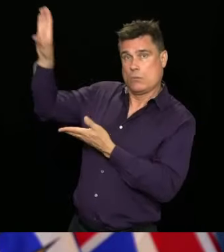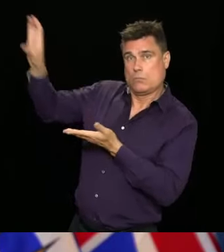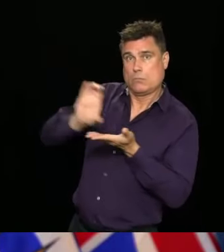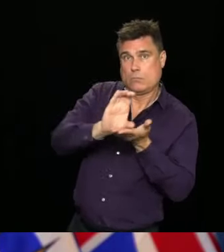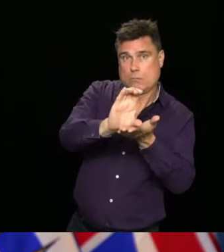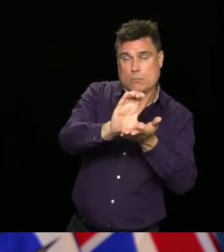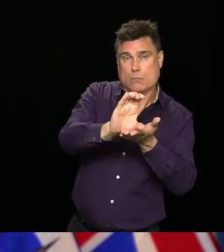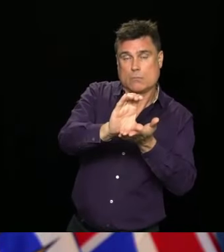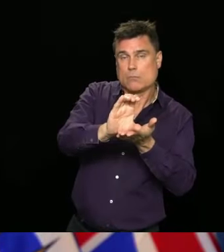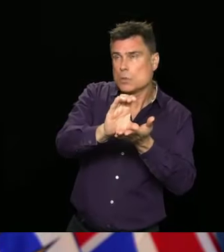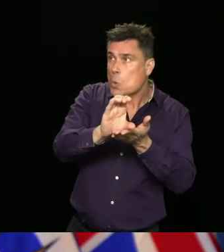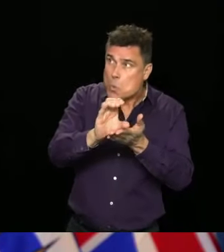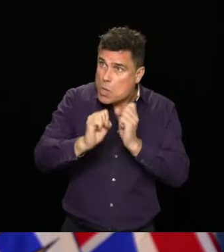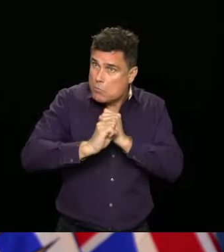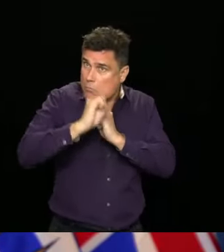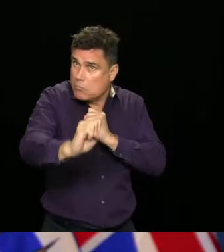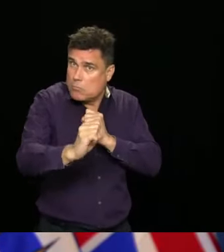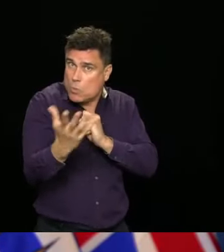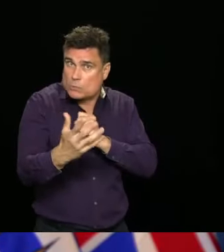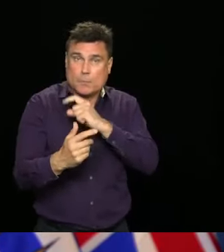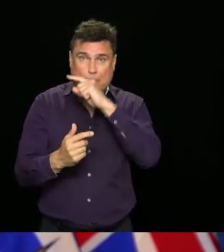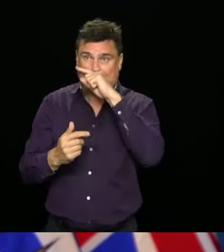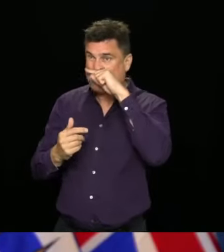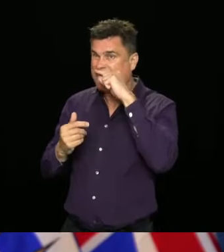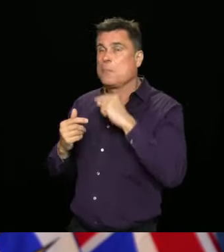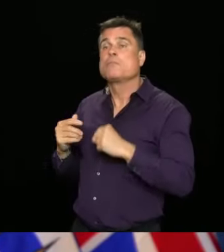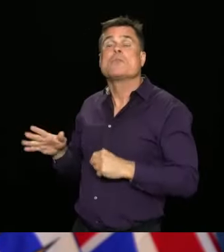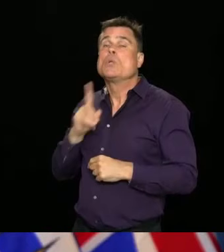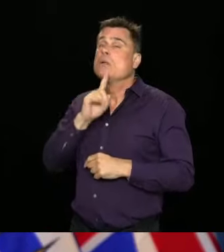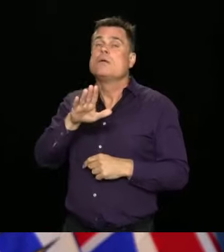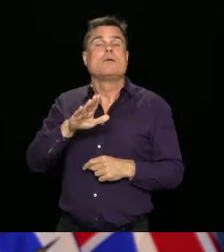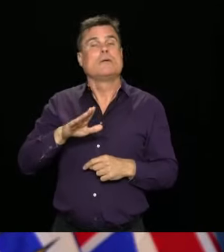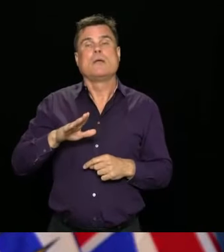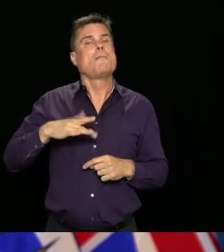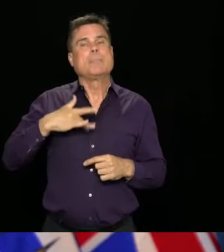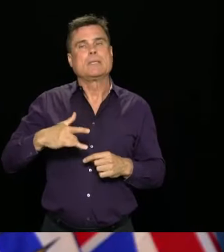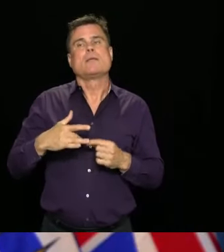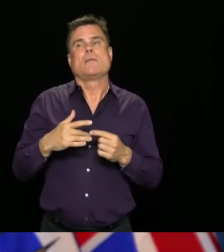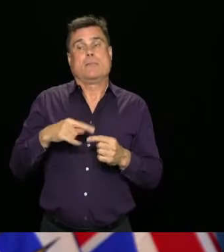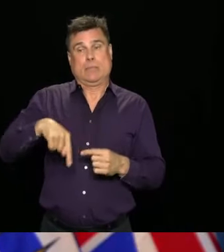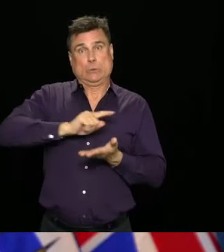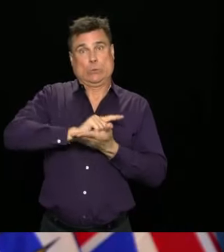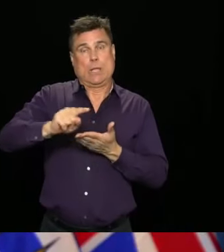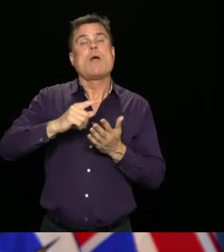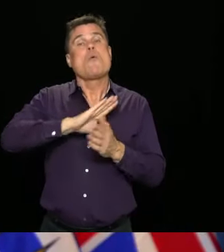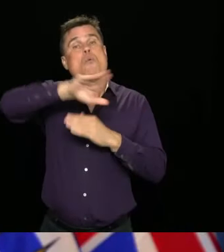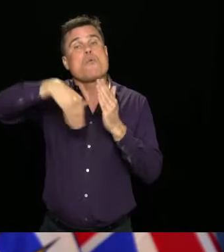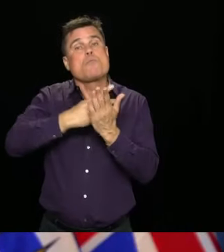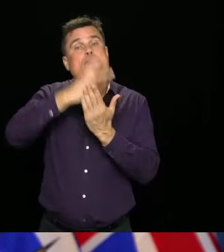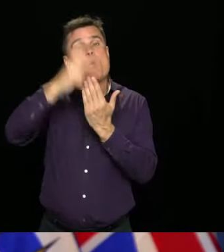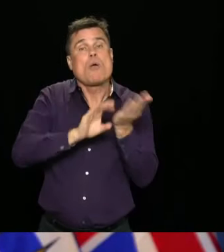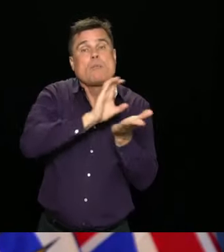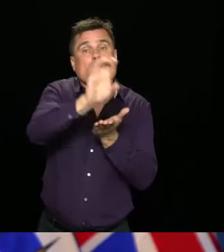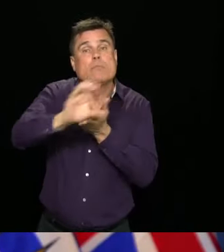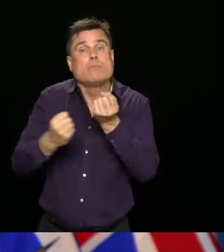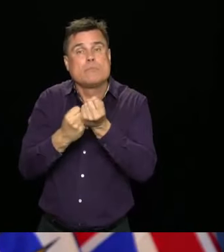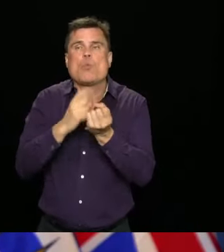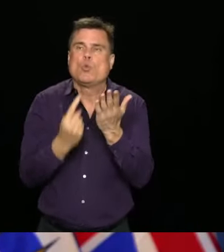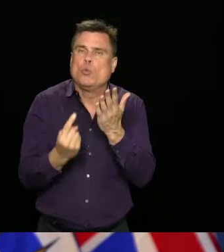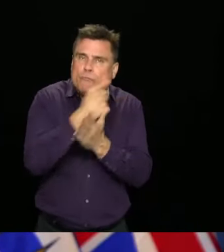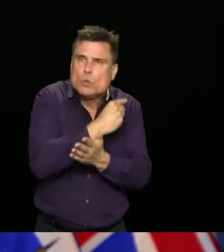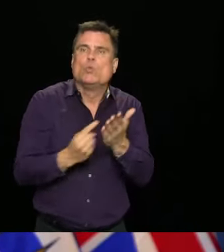looking at all our programs, Richard, over the next week or so. There are a number of programs that end June 30th. There are a number